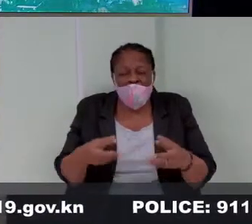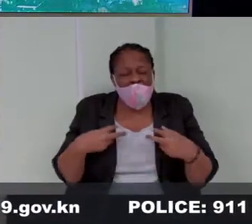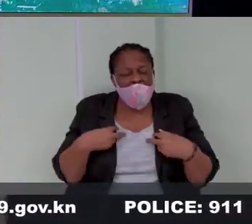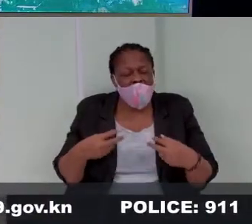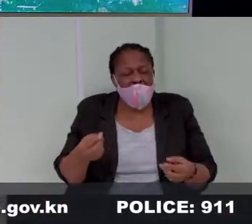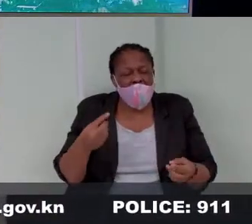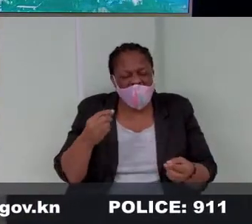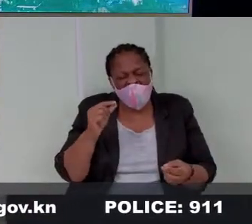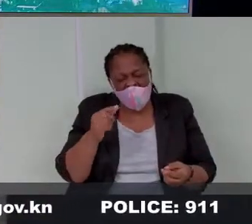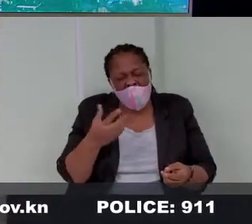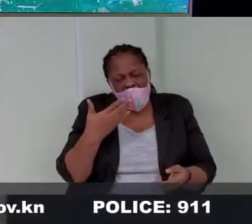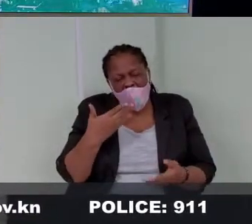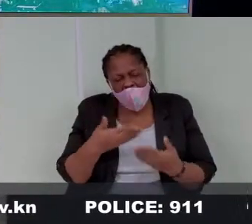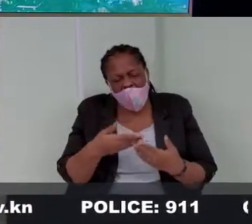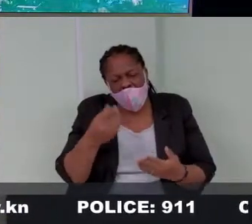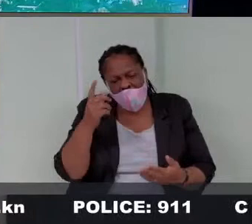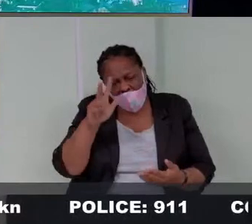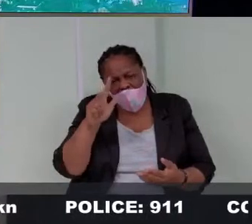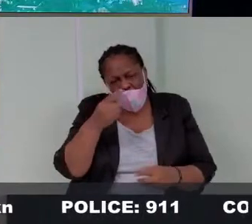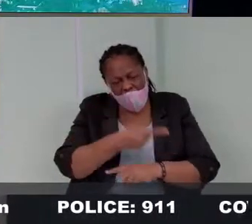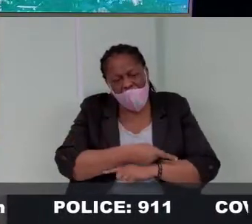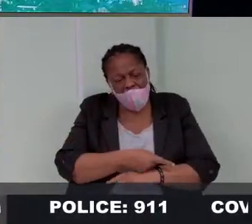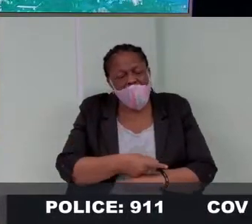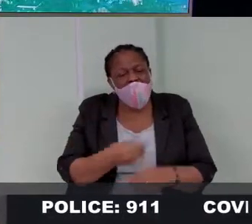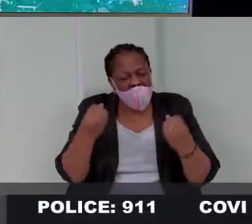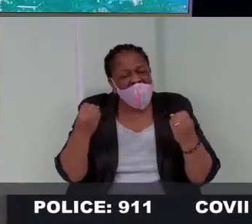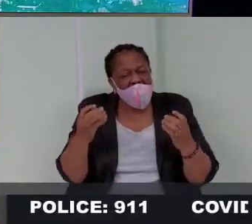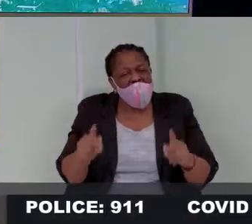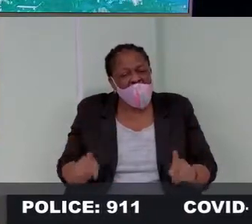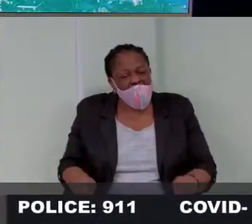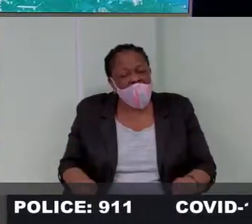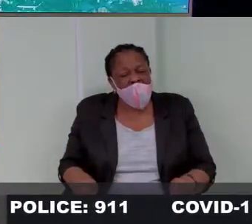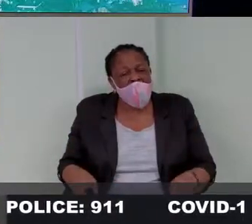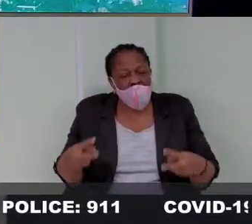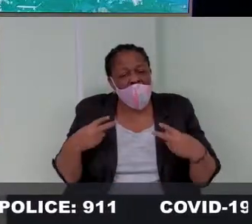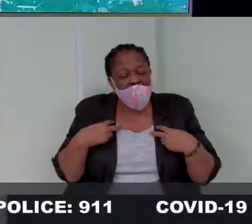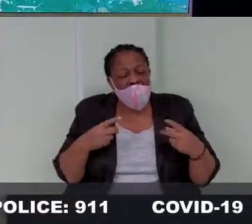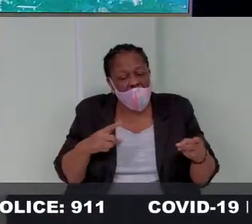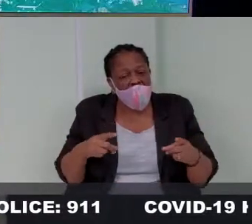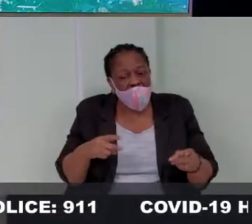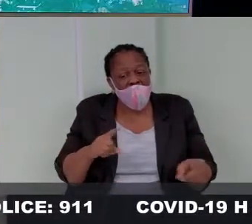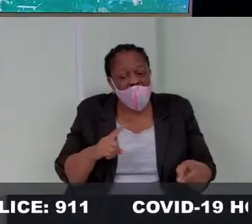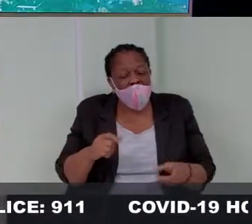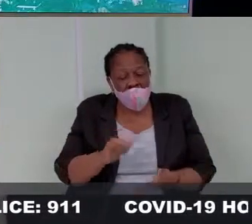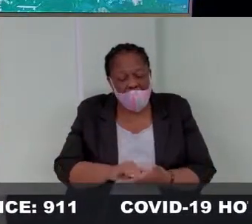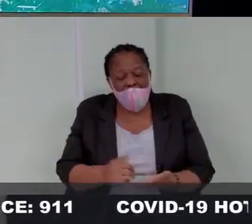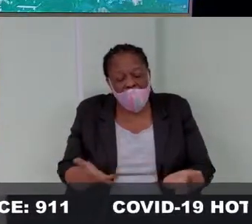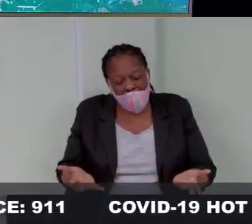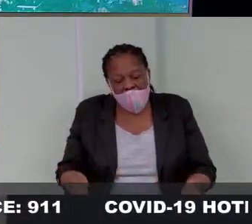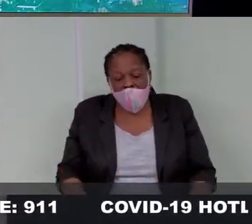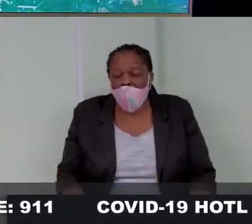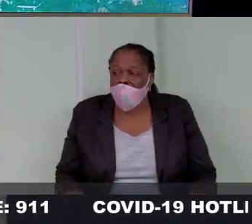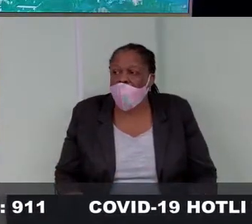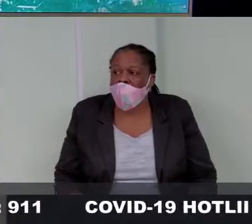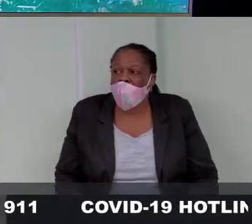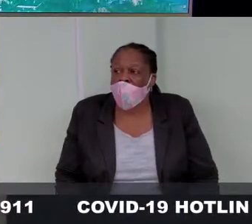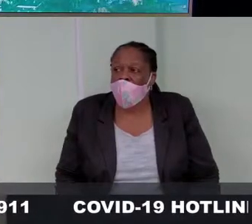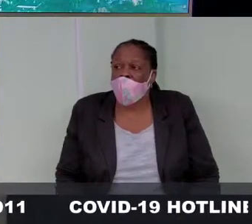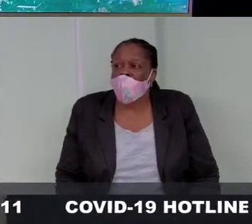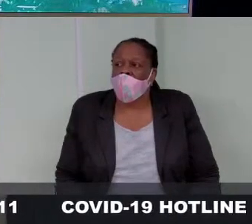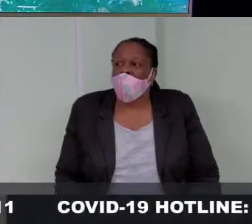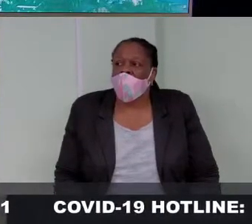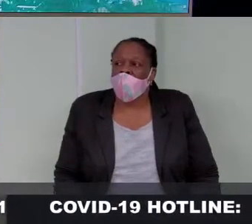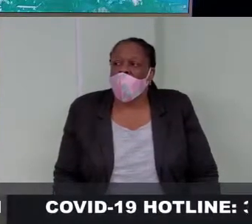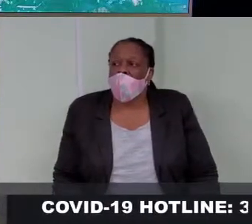and most persons have been able to provide same. But I think I want to go the extra mile